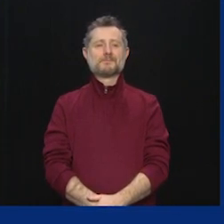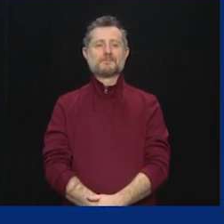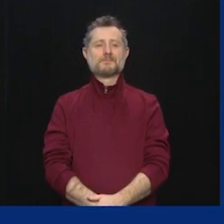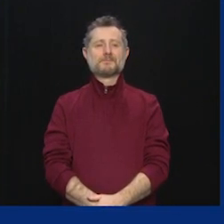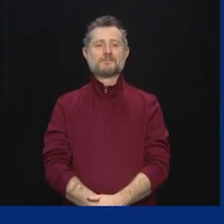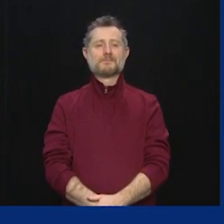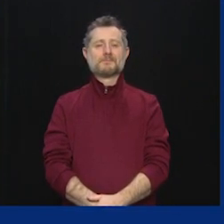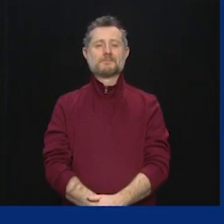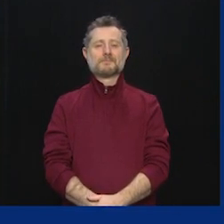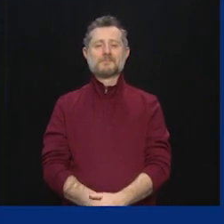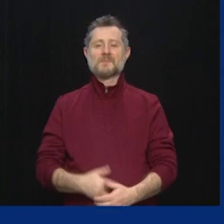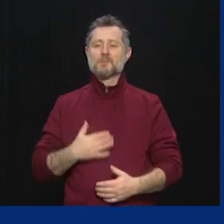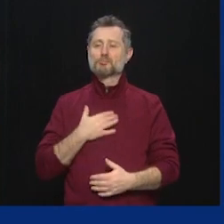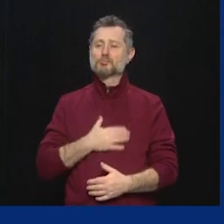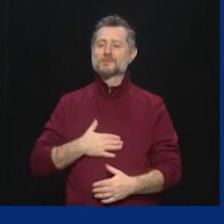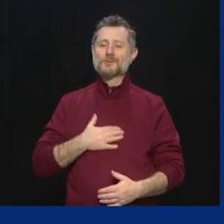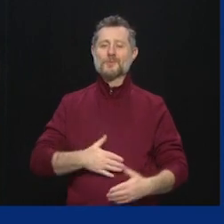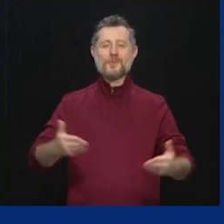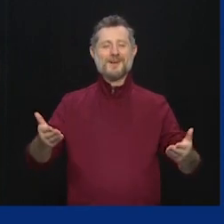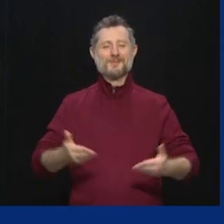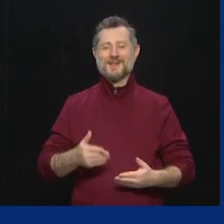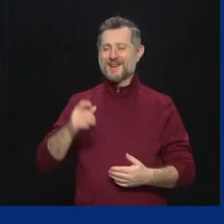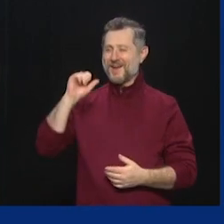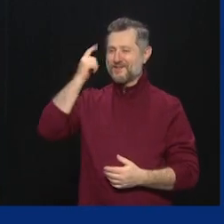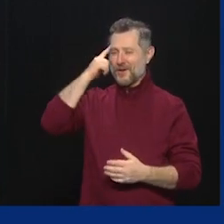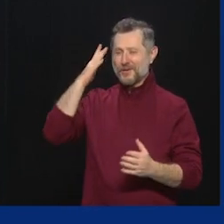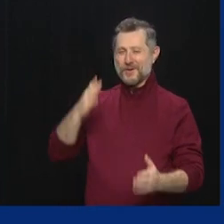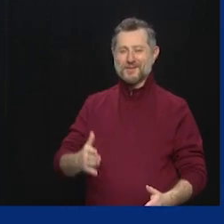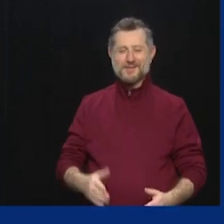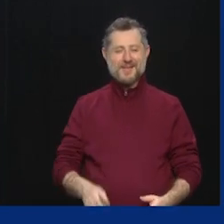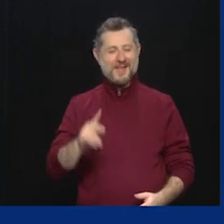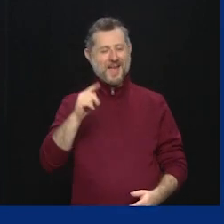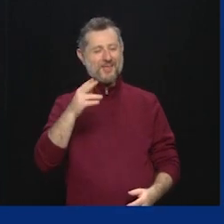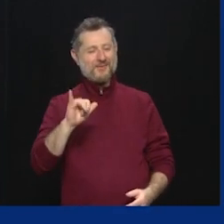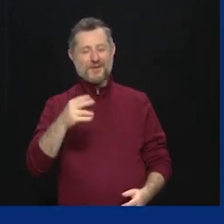And please welcome Governor Kathy Hochul.